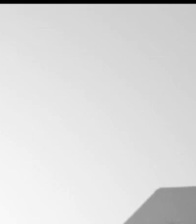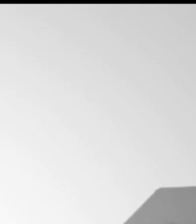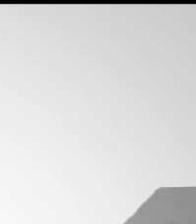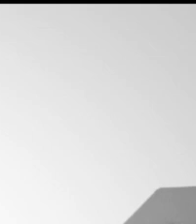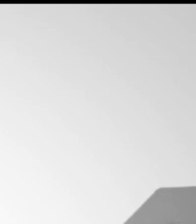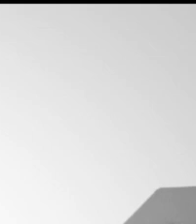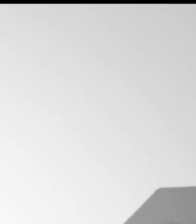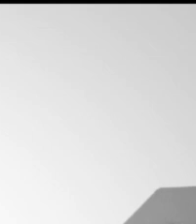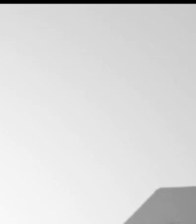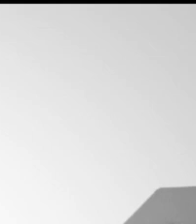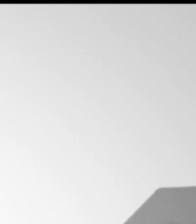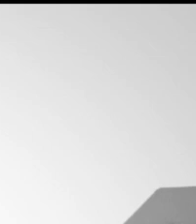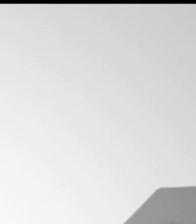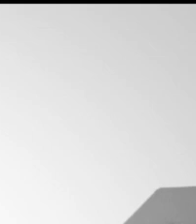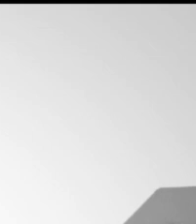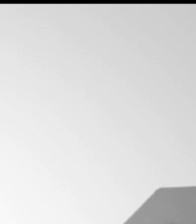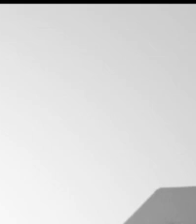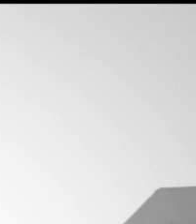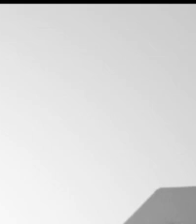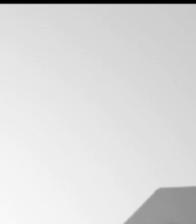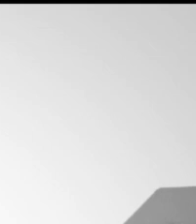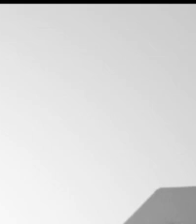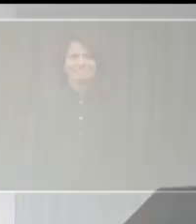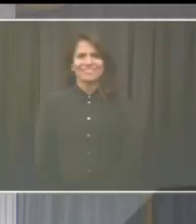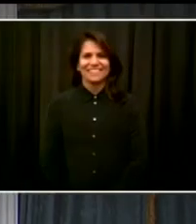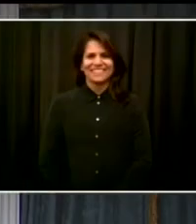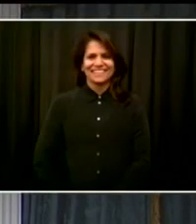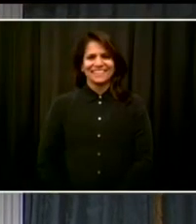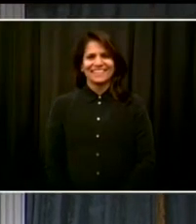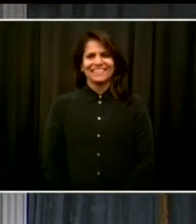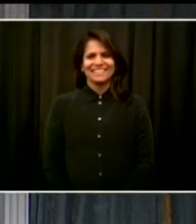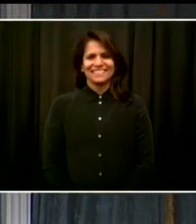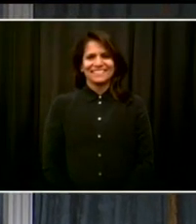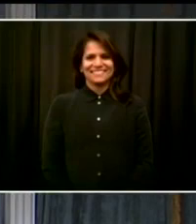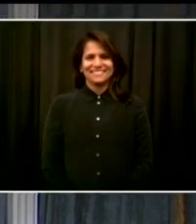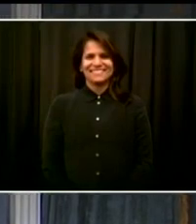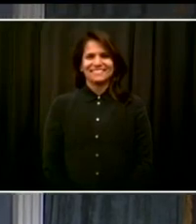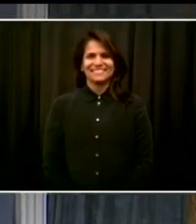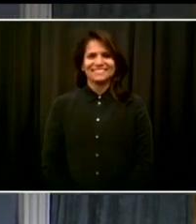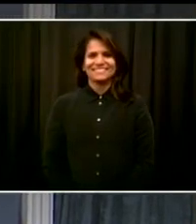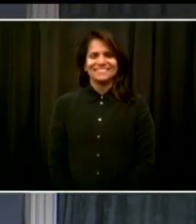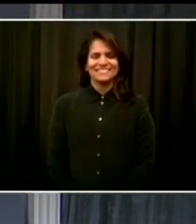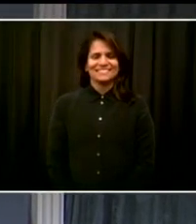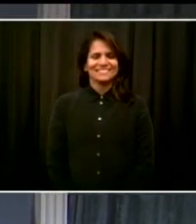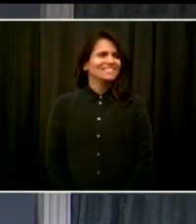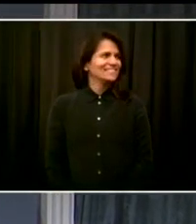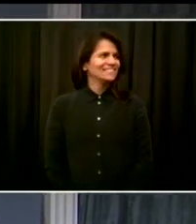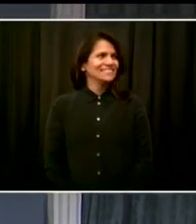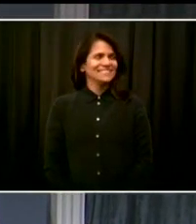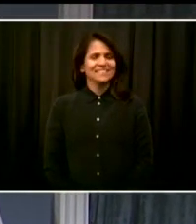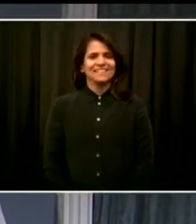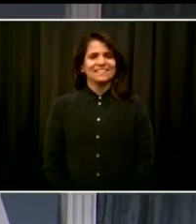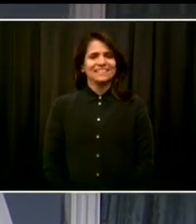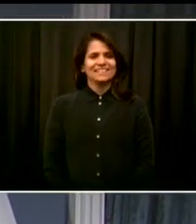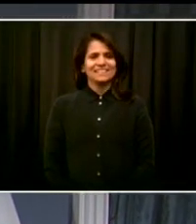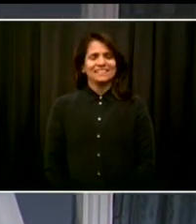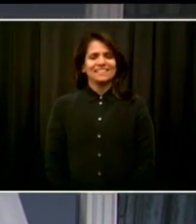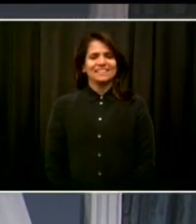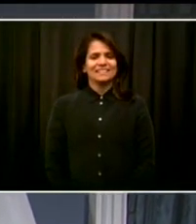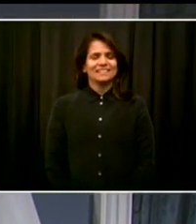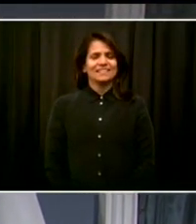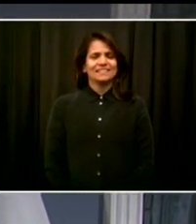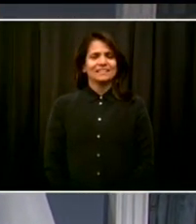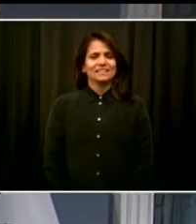60 victims compared to 17 the year before. Today, Mayor Bill de Blasio acknowledging the city has seen a problem this summer.